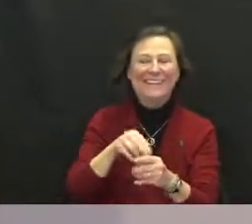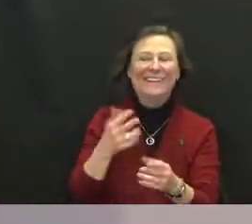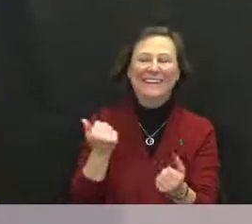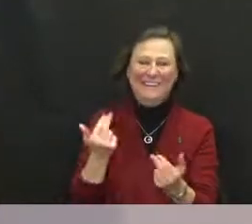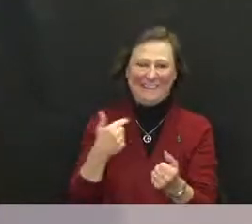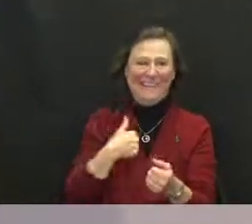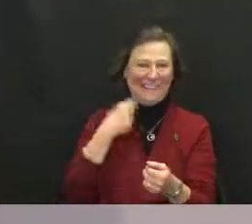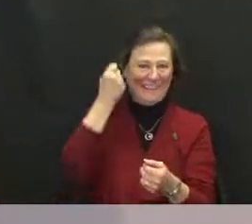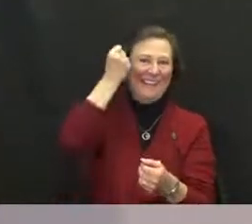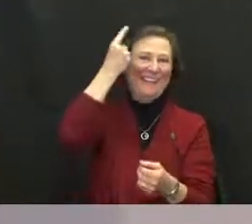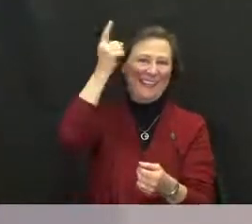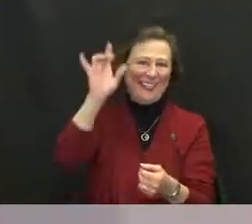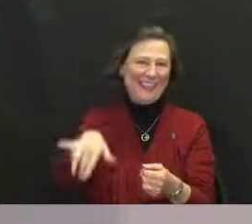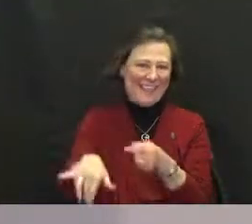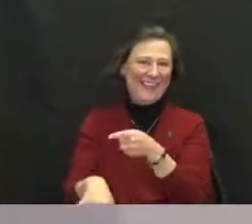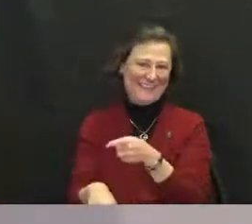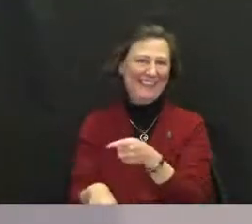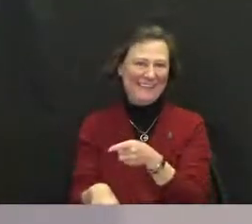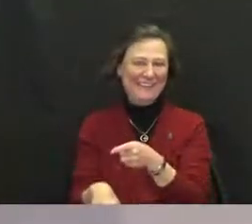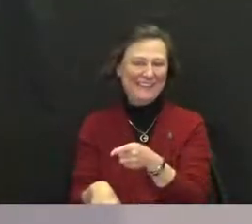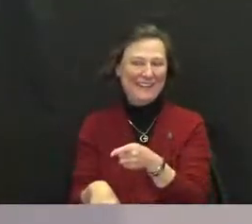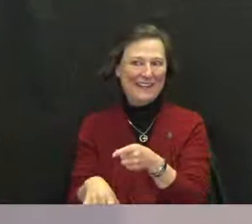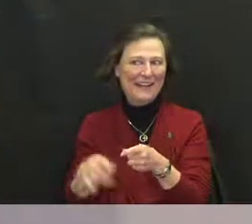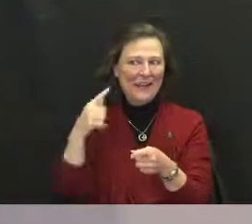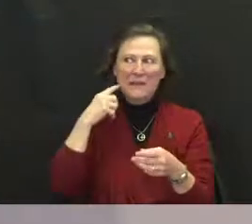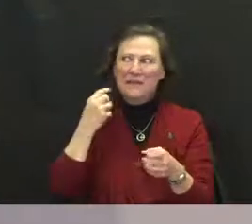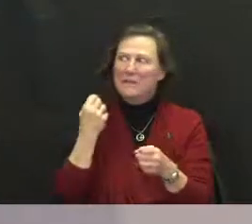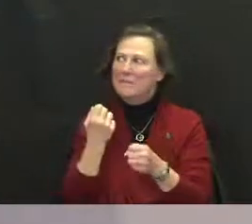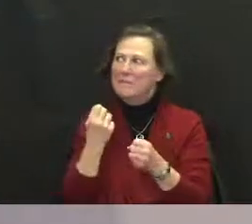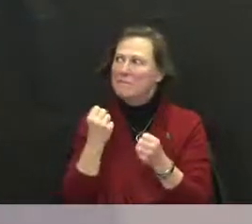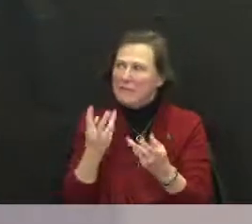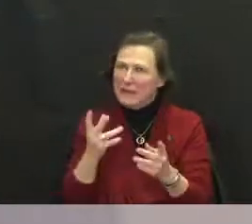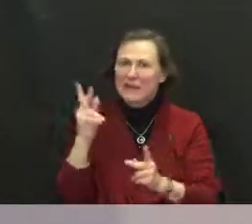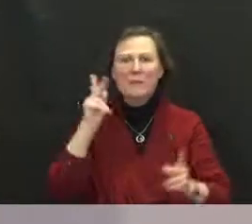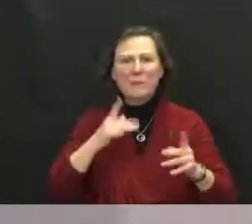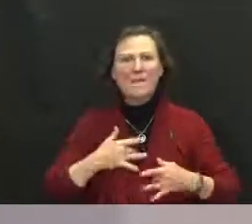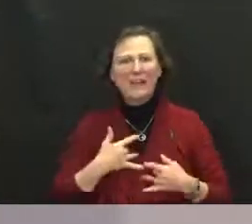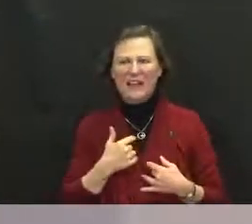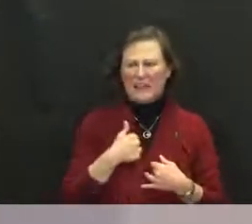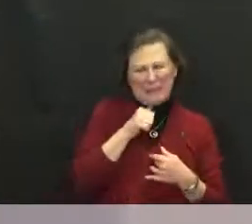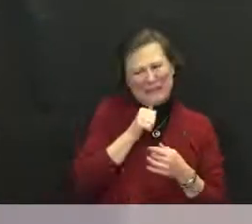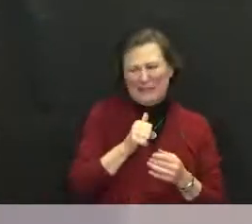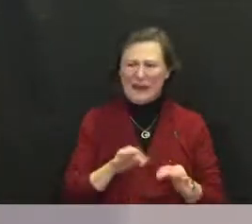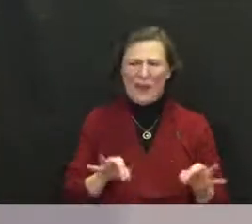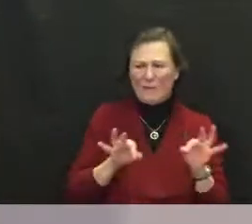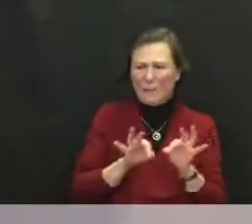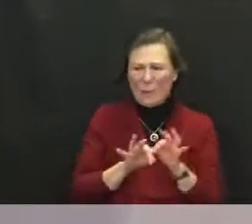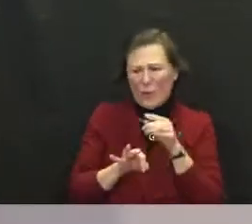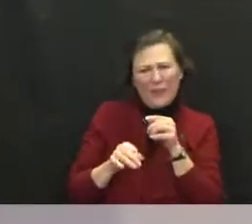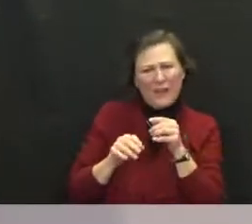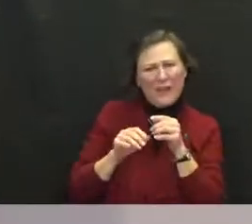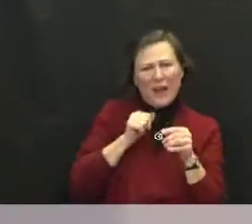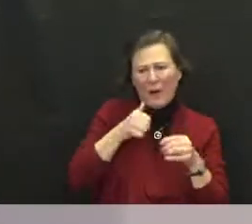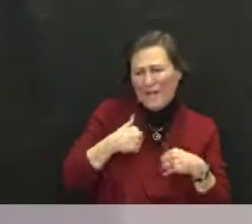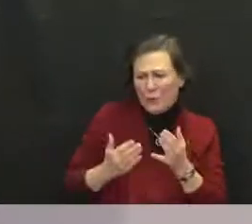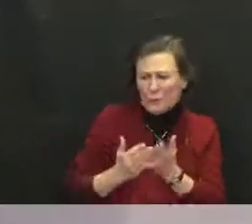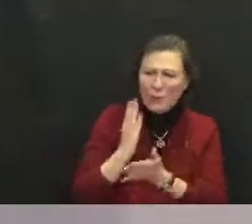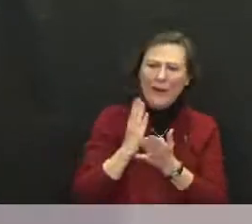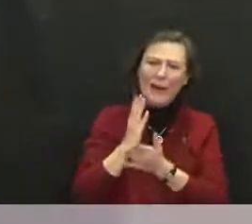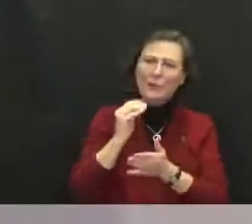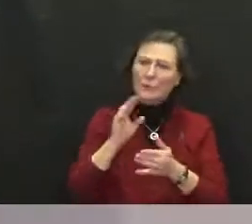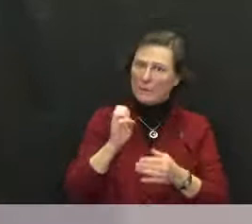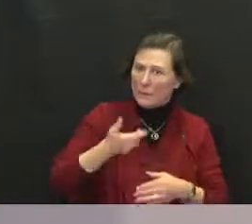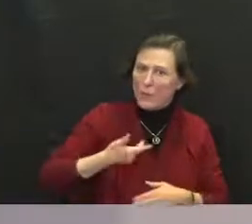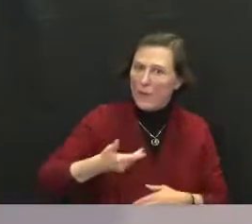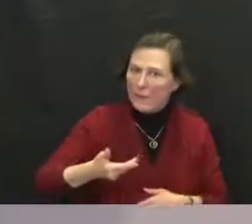that many folks have a sense of unworthiness that leads them to feel that they don't have the right to be welcome,